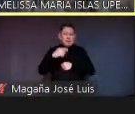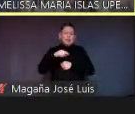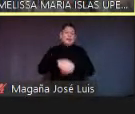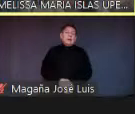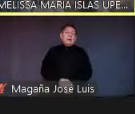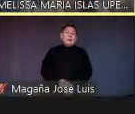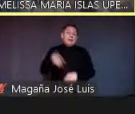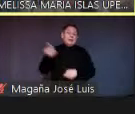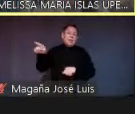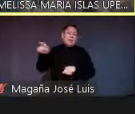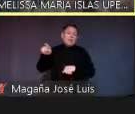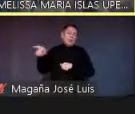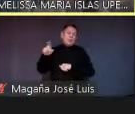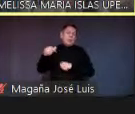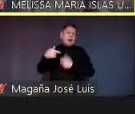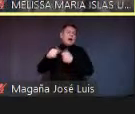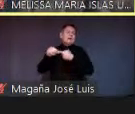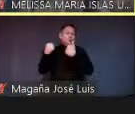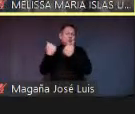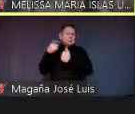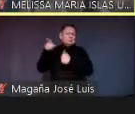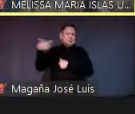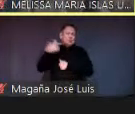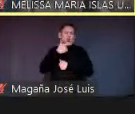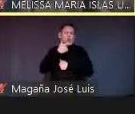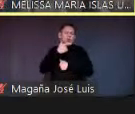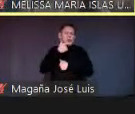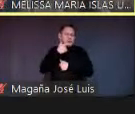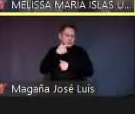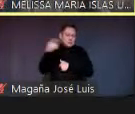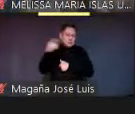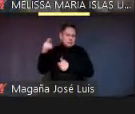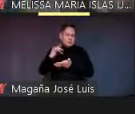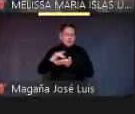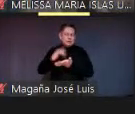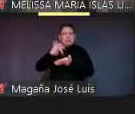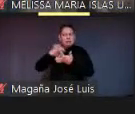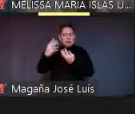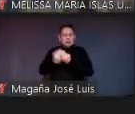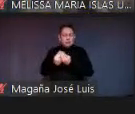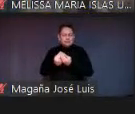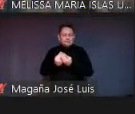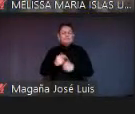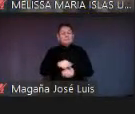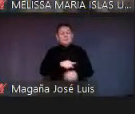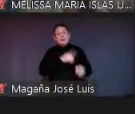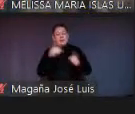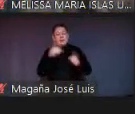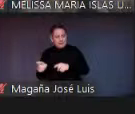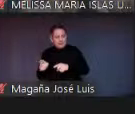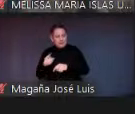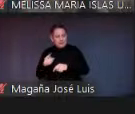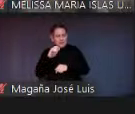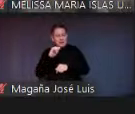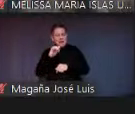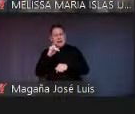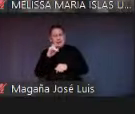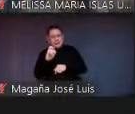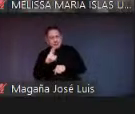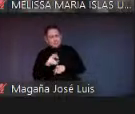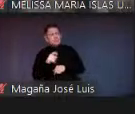14 conversations of the knowledge that are part of the Knowledge and Transformation Forum. Many thanks to all of